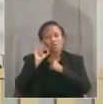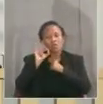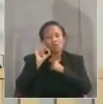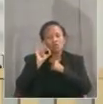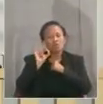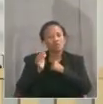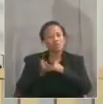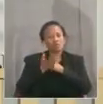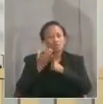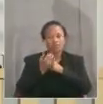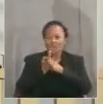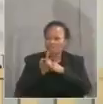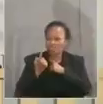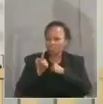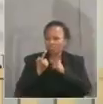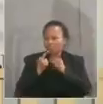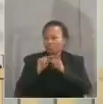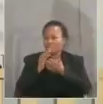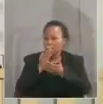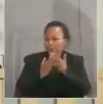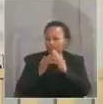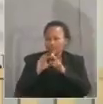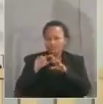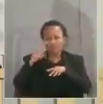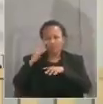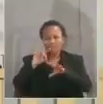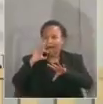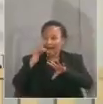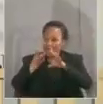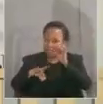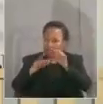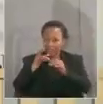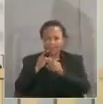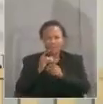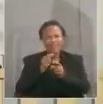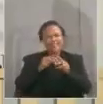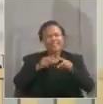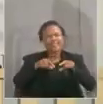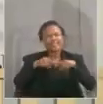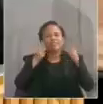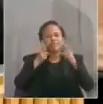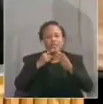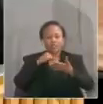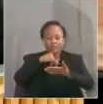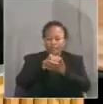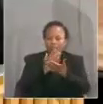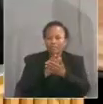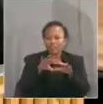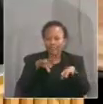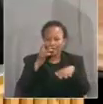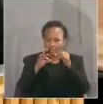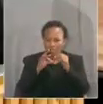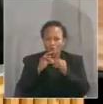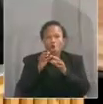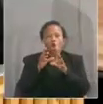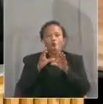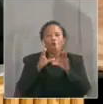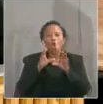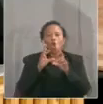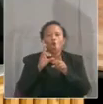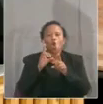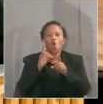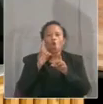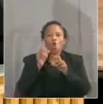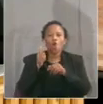of, firstly, analysis. The different parts of analysis, there will be commanders at a mission area